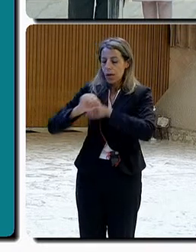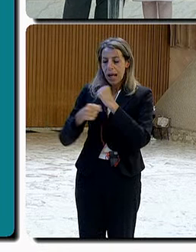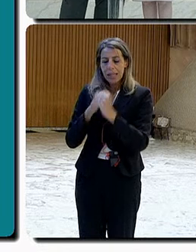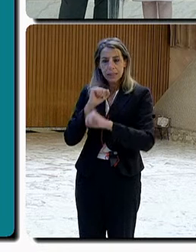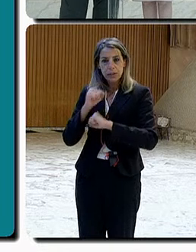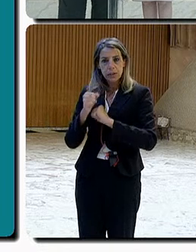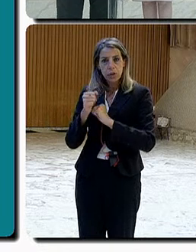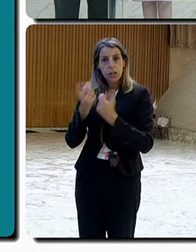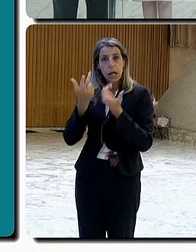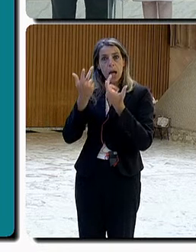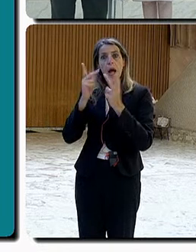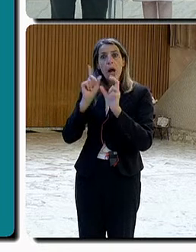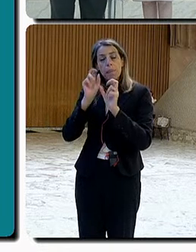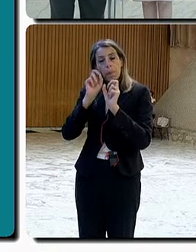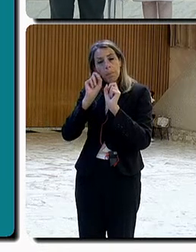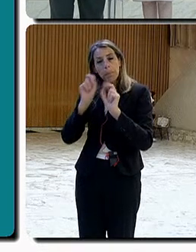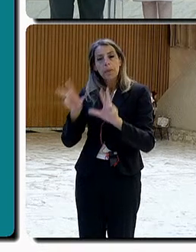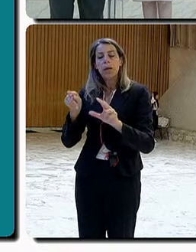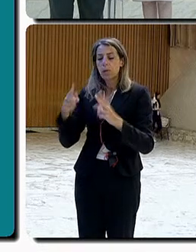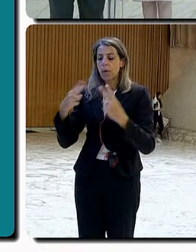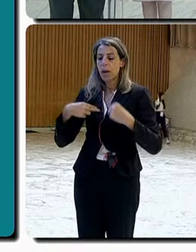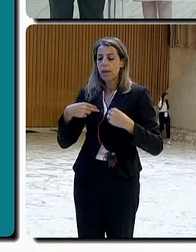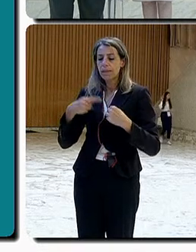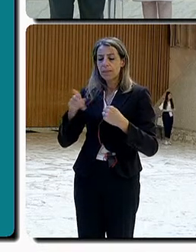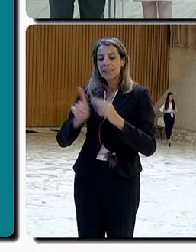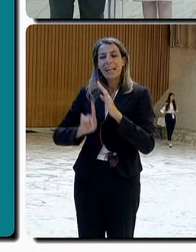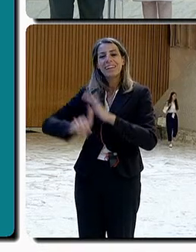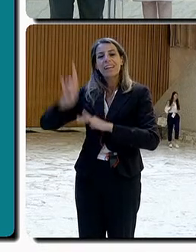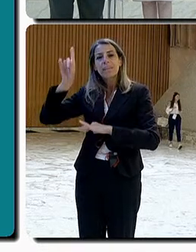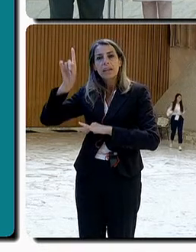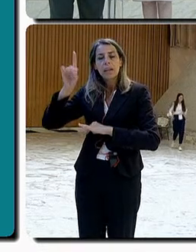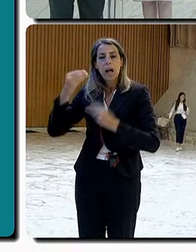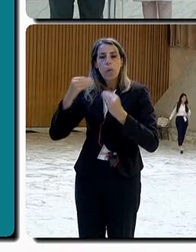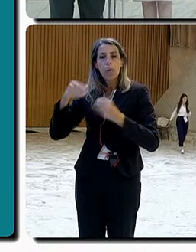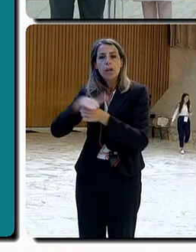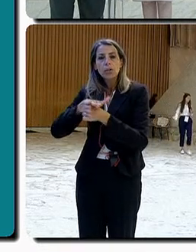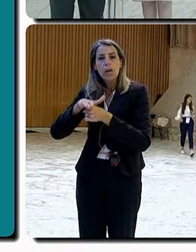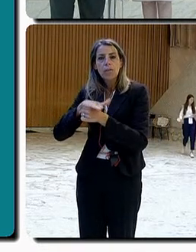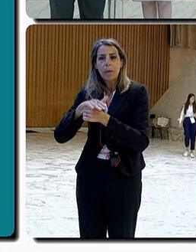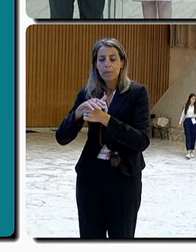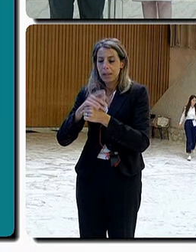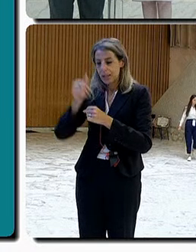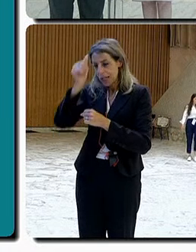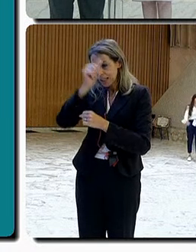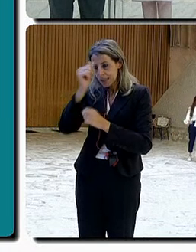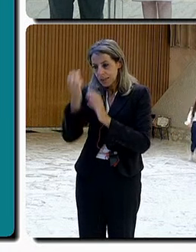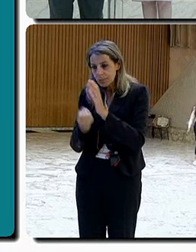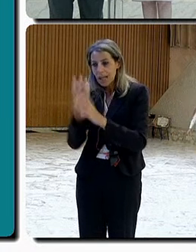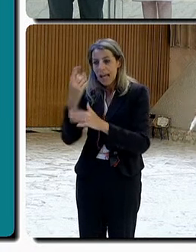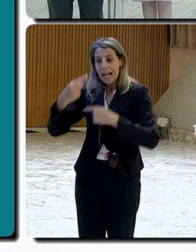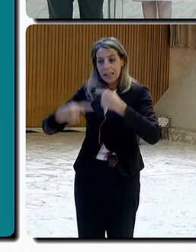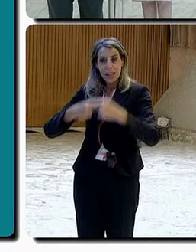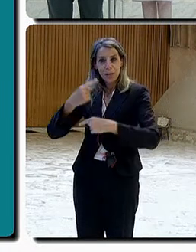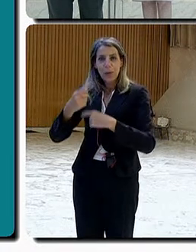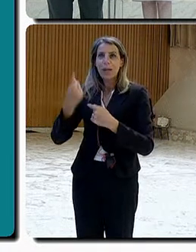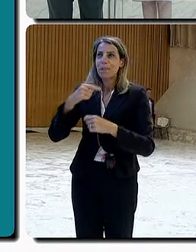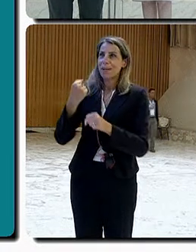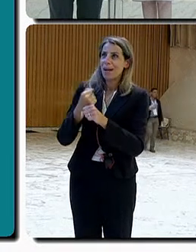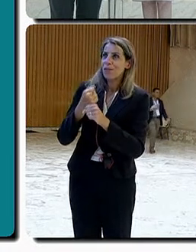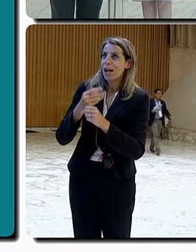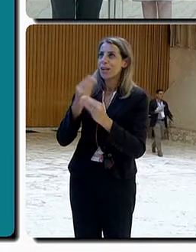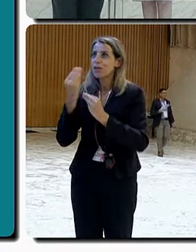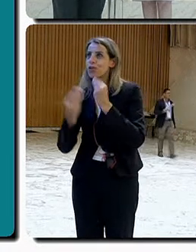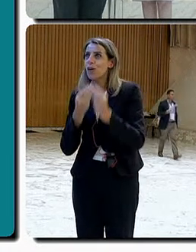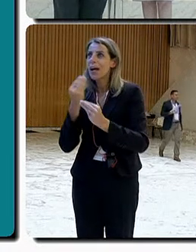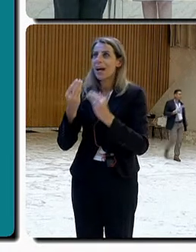godly lives. When Christian families create meaningful rituals for working, playing, talking, and praying